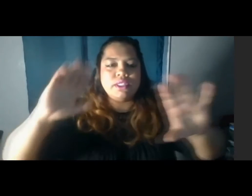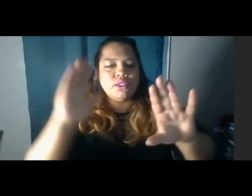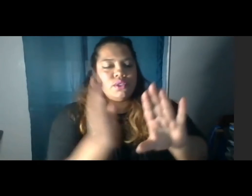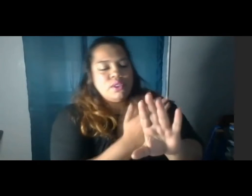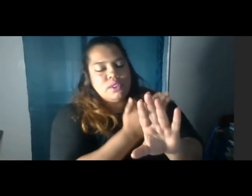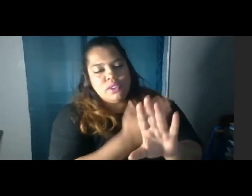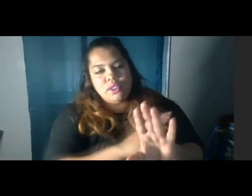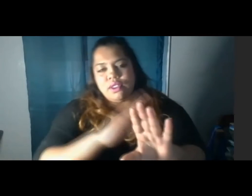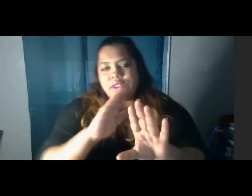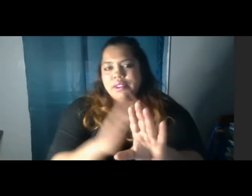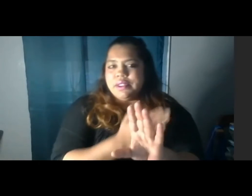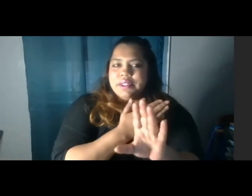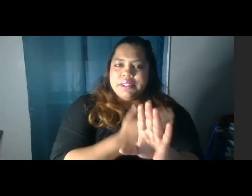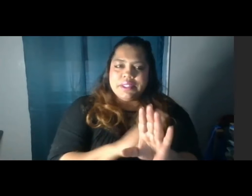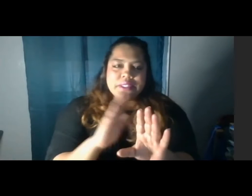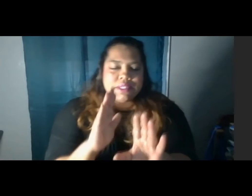Redemption songs,